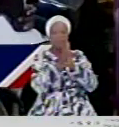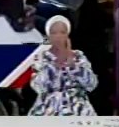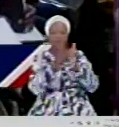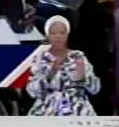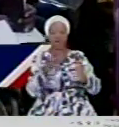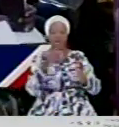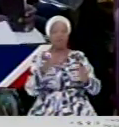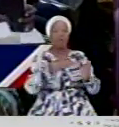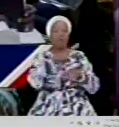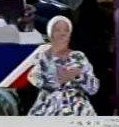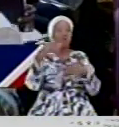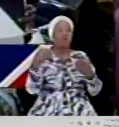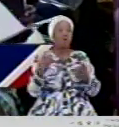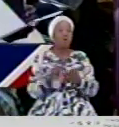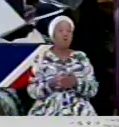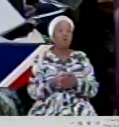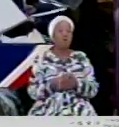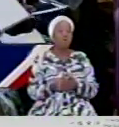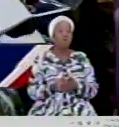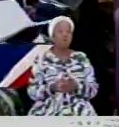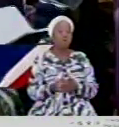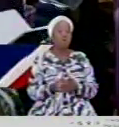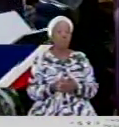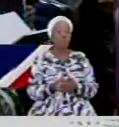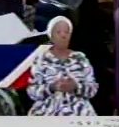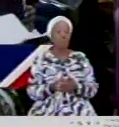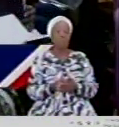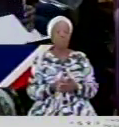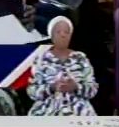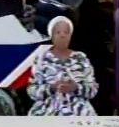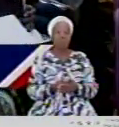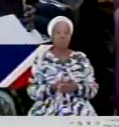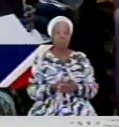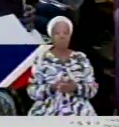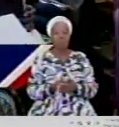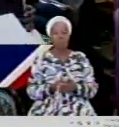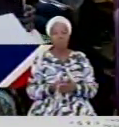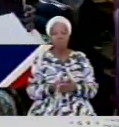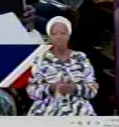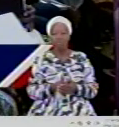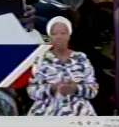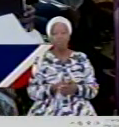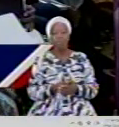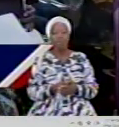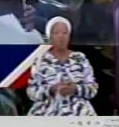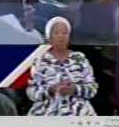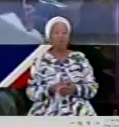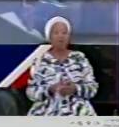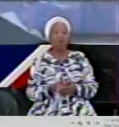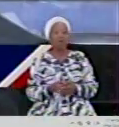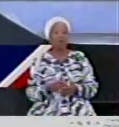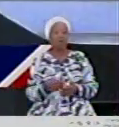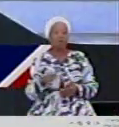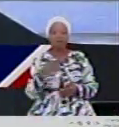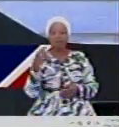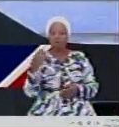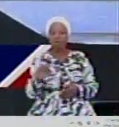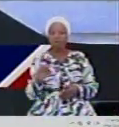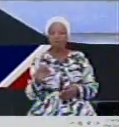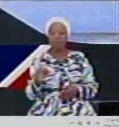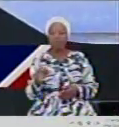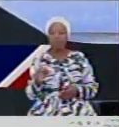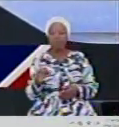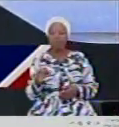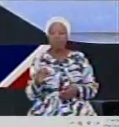covenant keeping beneficiaries. As I told you earlier, prayer is very important,